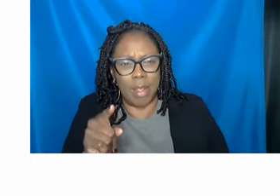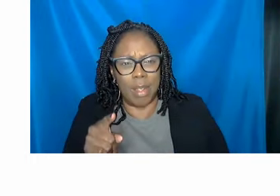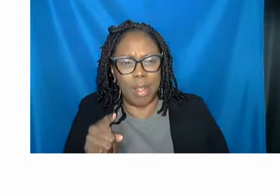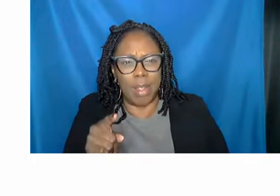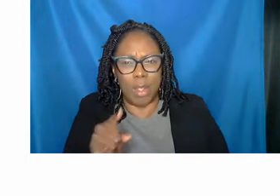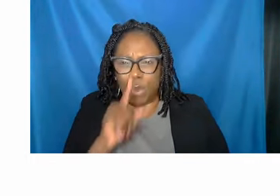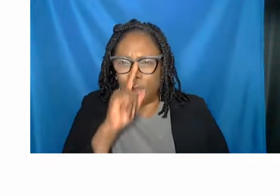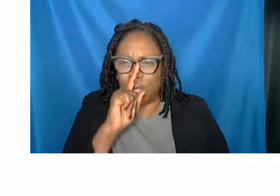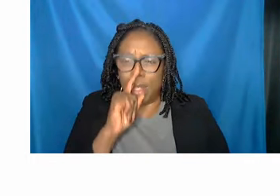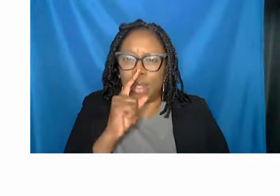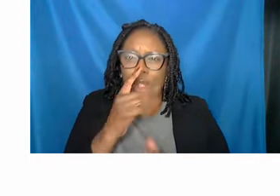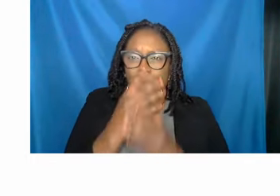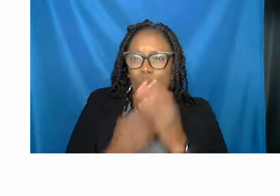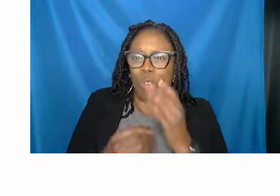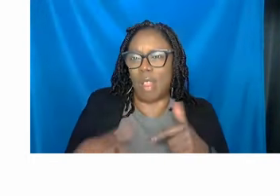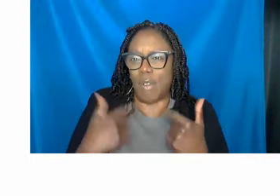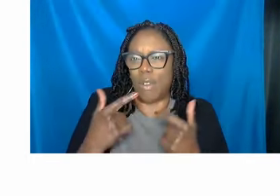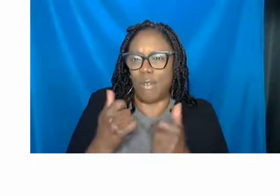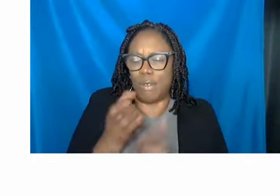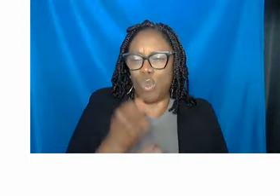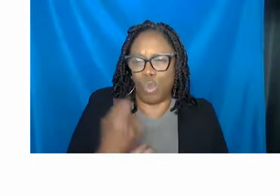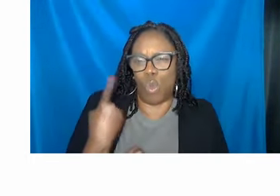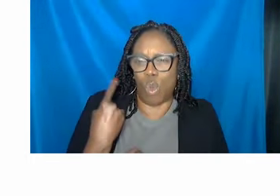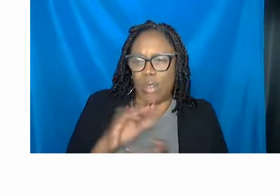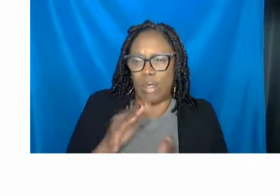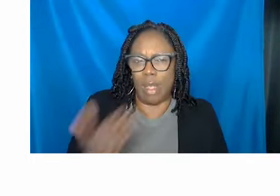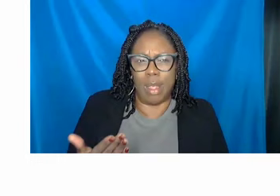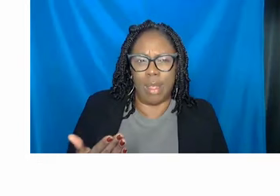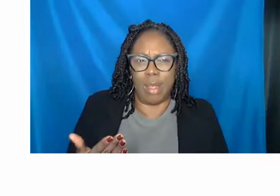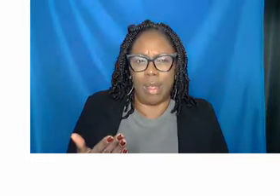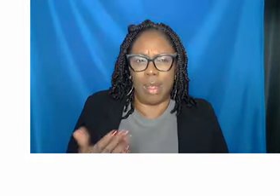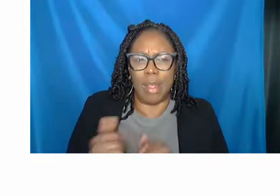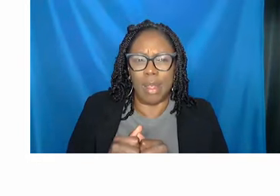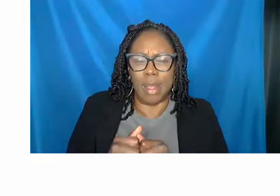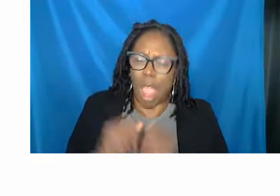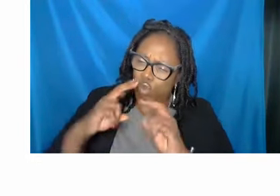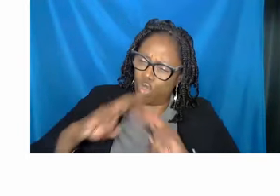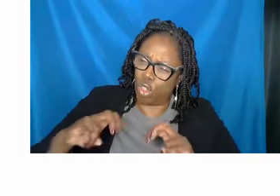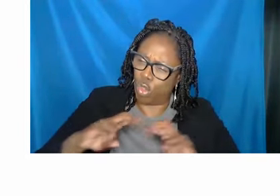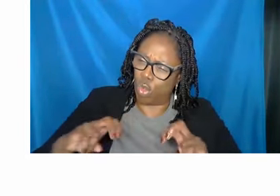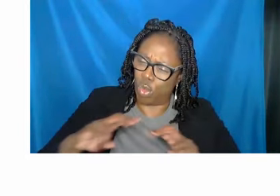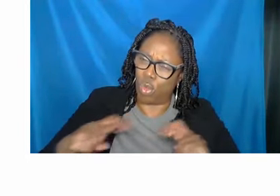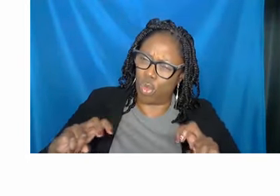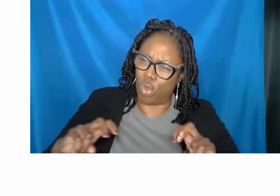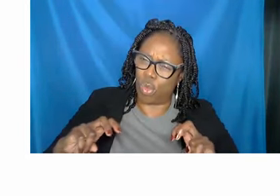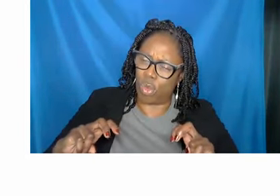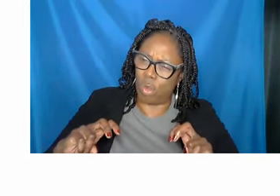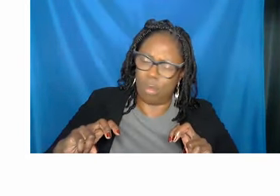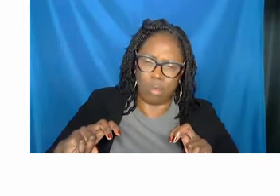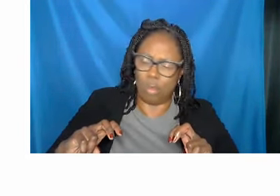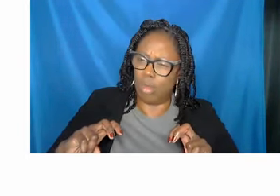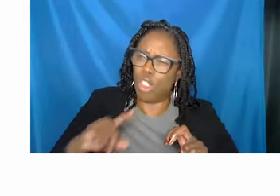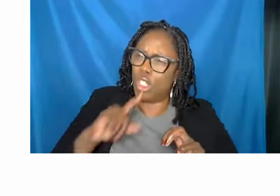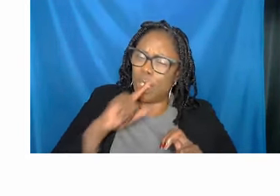right, several years ago, right? A few years ago. A nurse. She had, as I researched this, held nurses in very